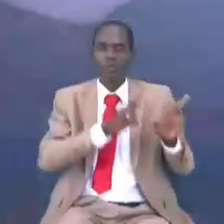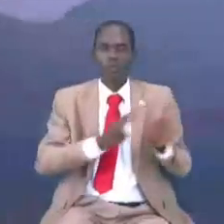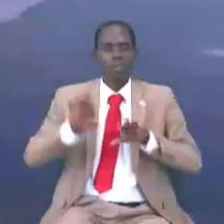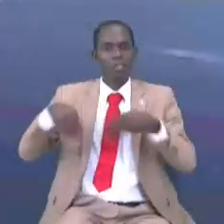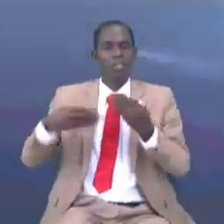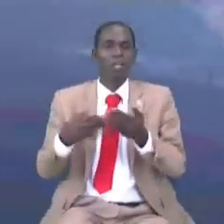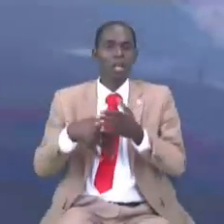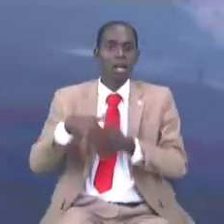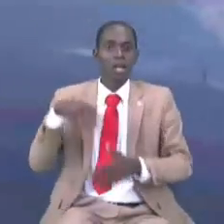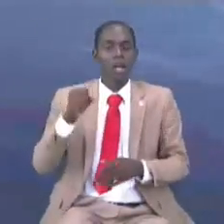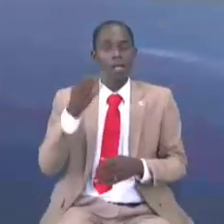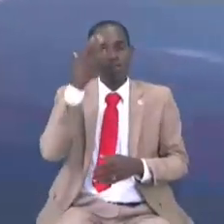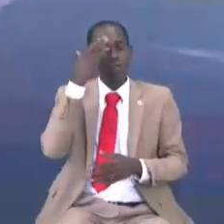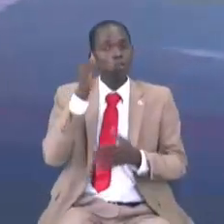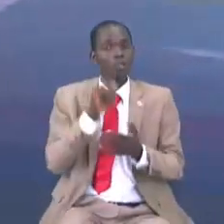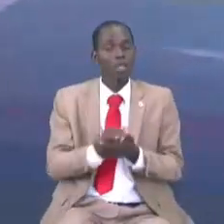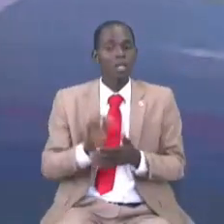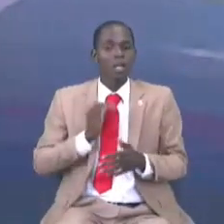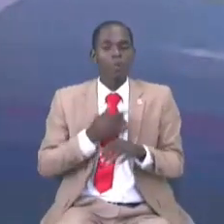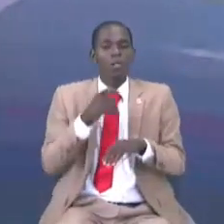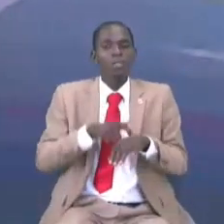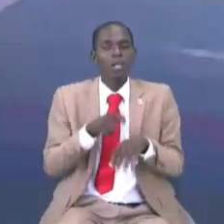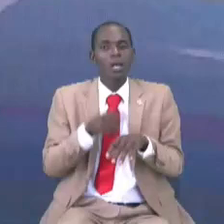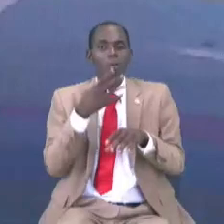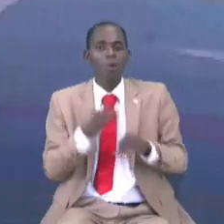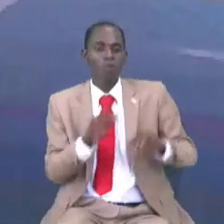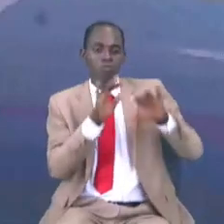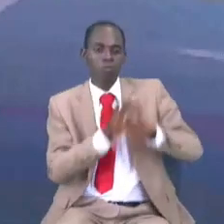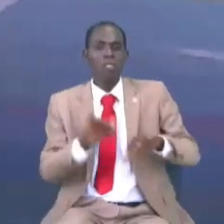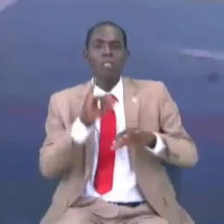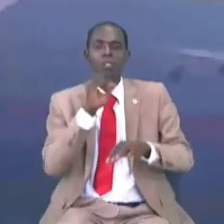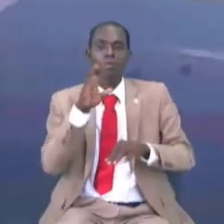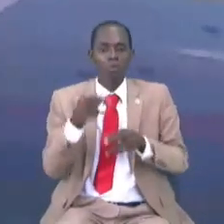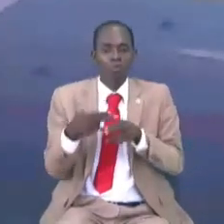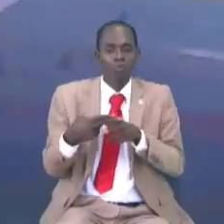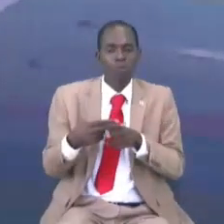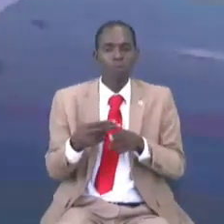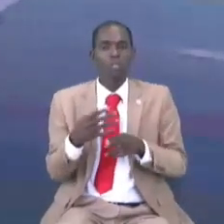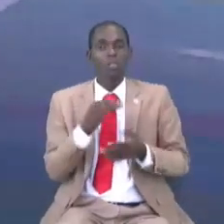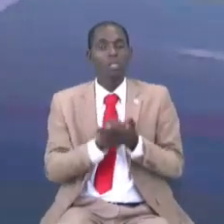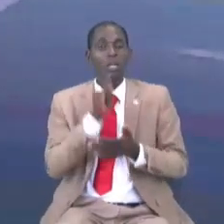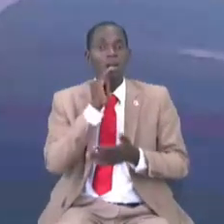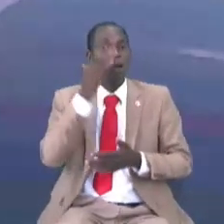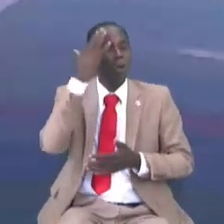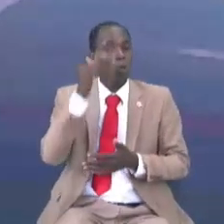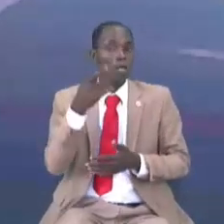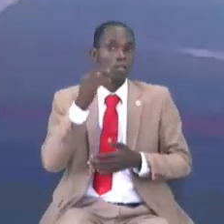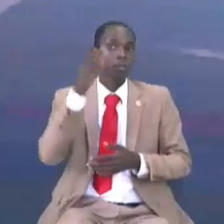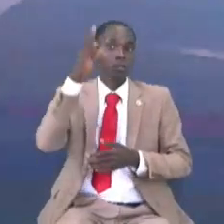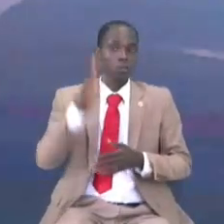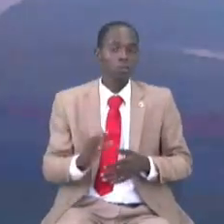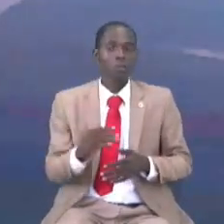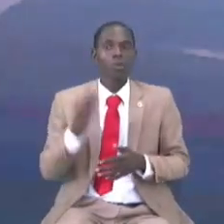short, is so brief, that's why the preacher will have fervent passion, because